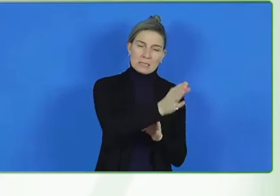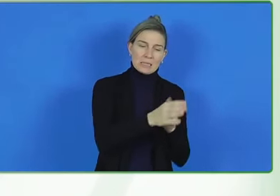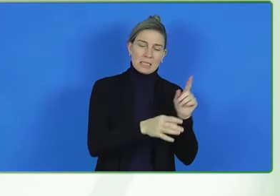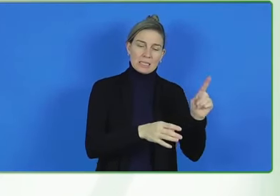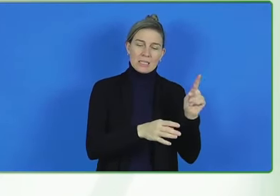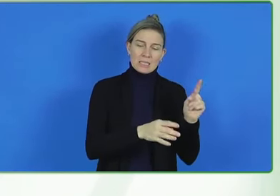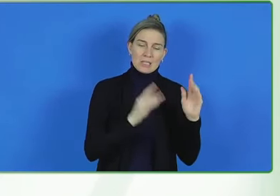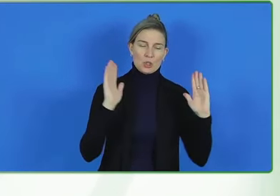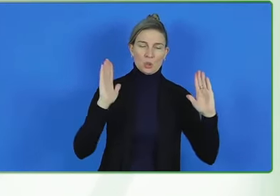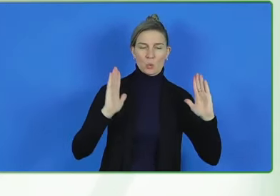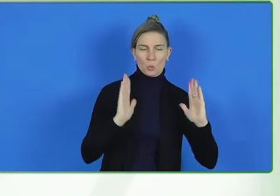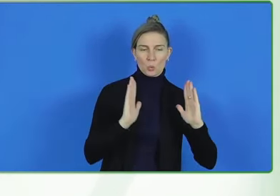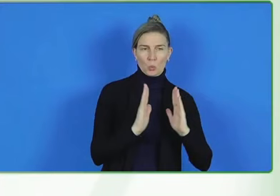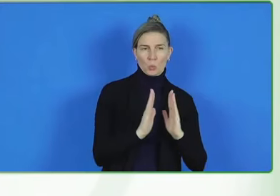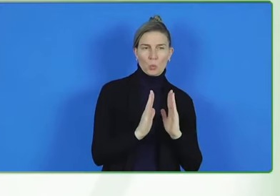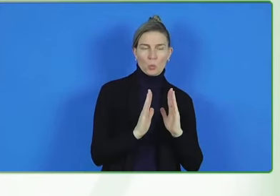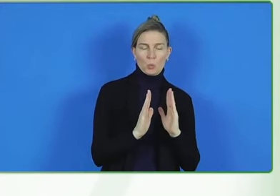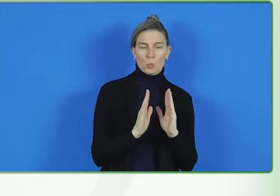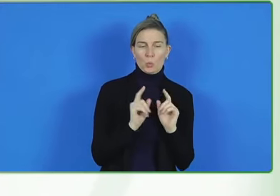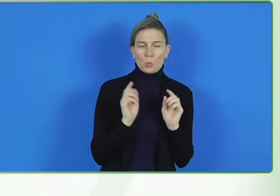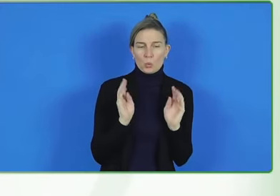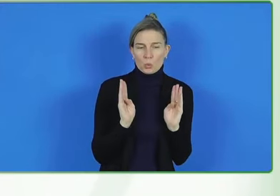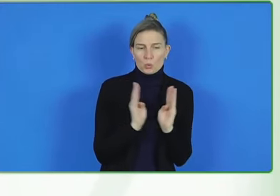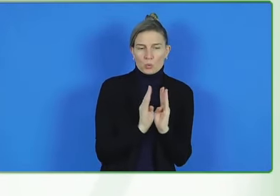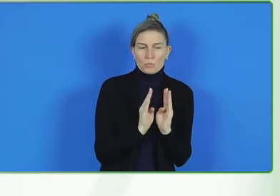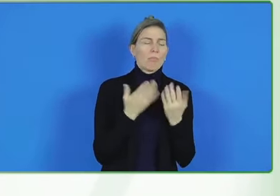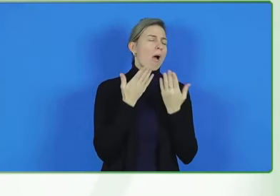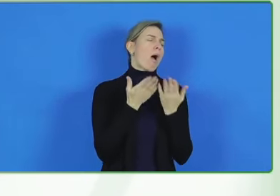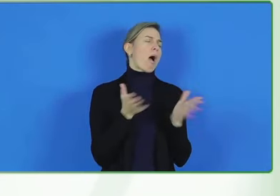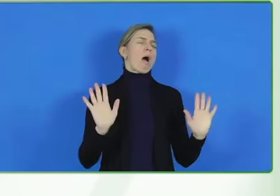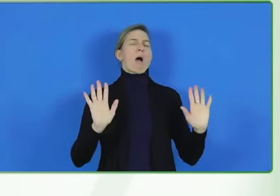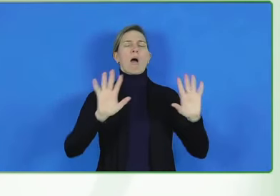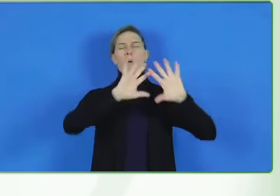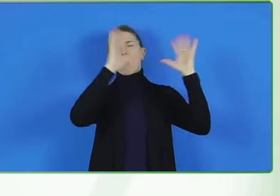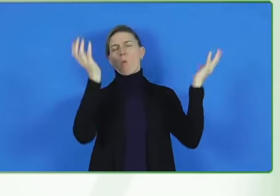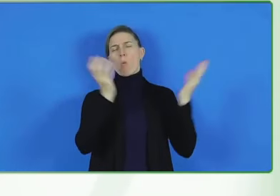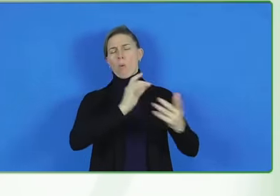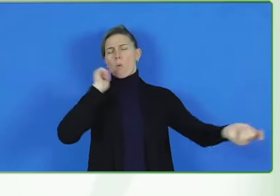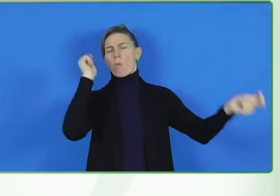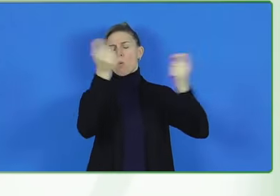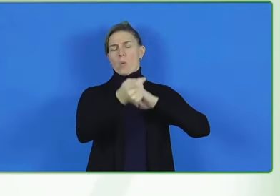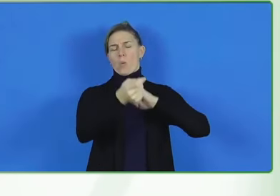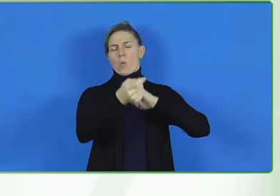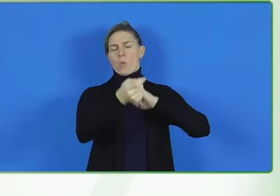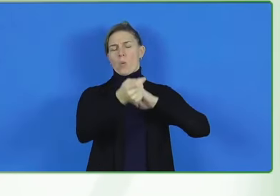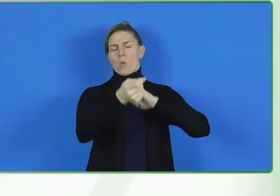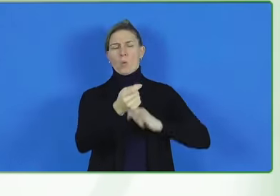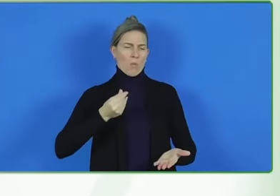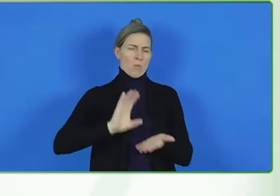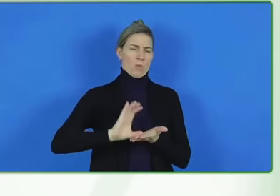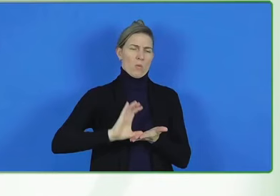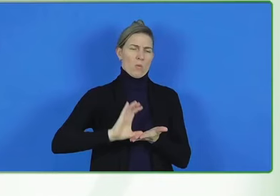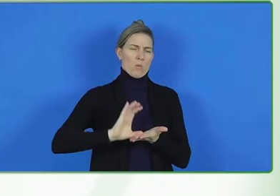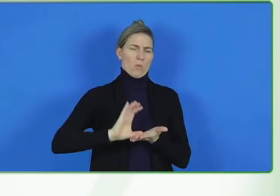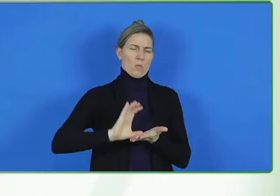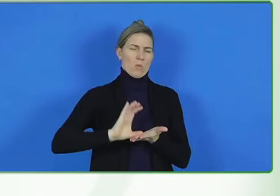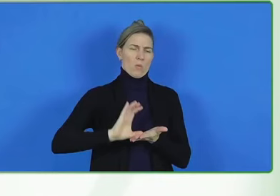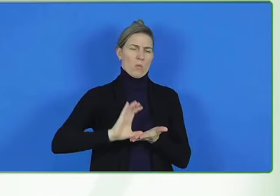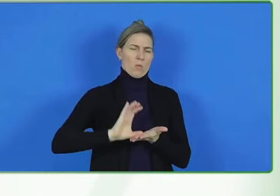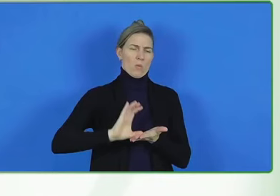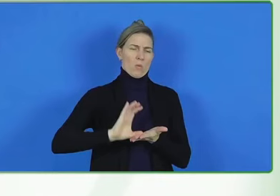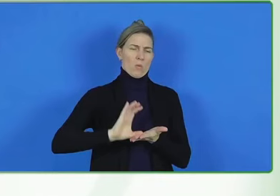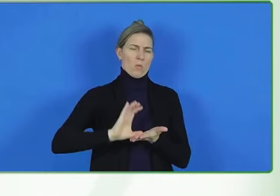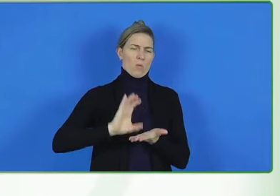of population aging is seriously advanced in Poland. At the end of